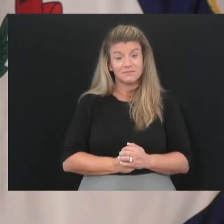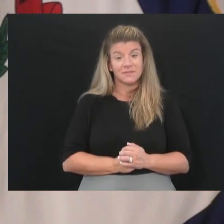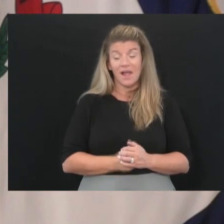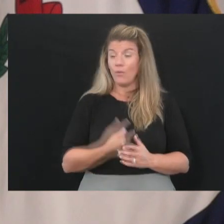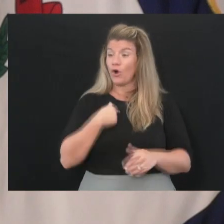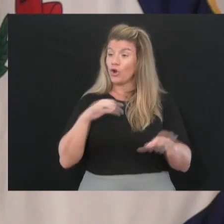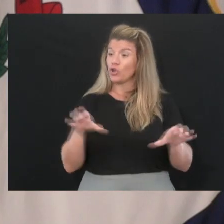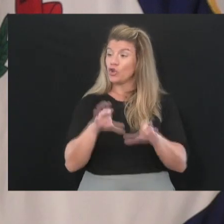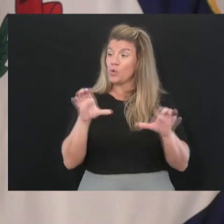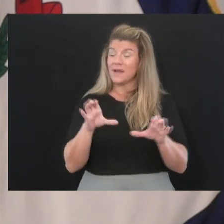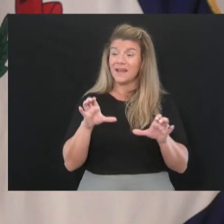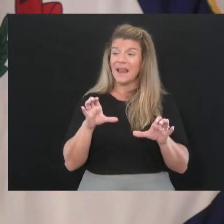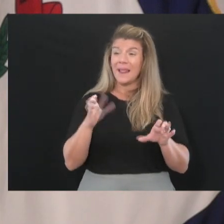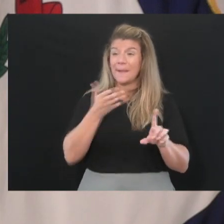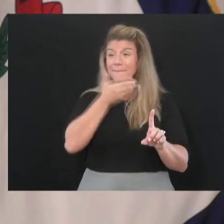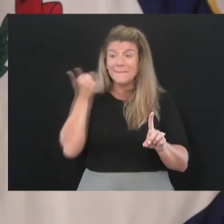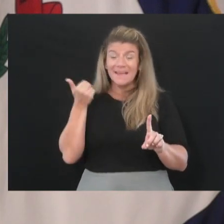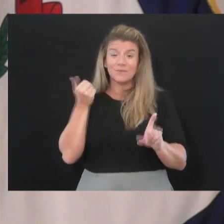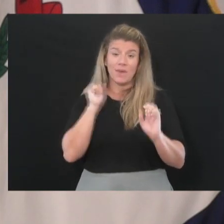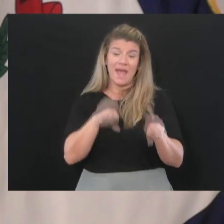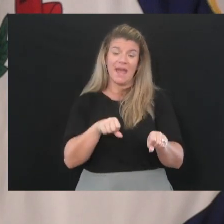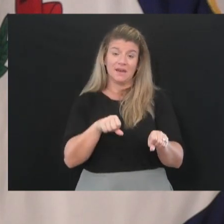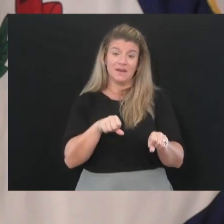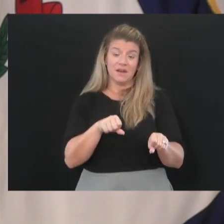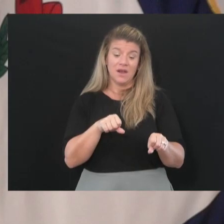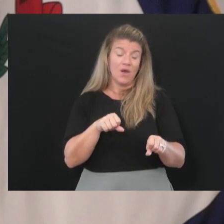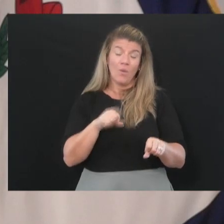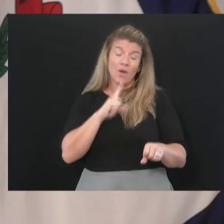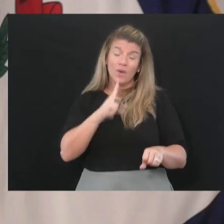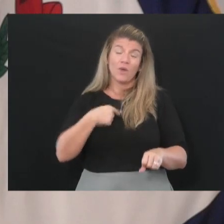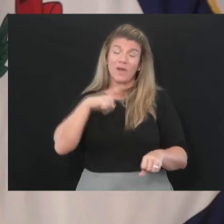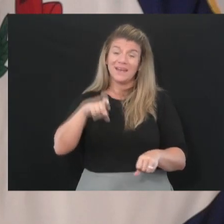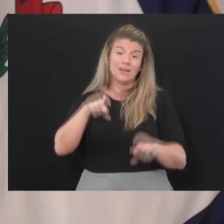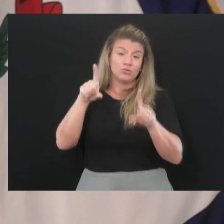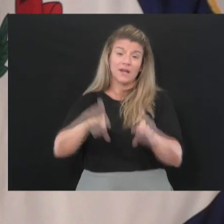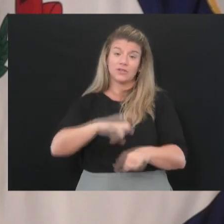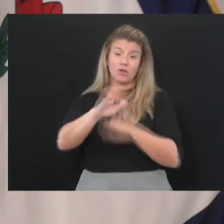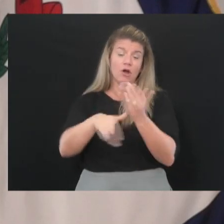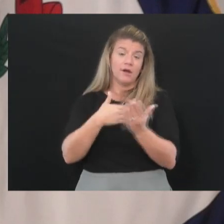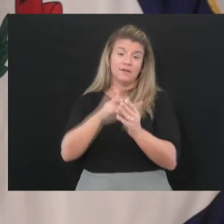can physically do it, we need to test everybody in all the nursing homes.